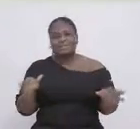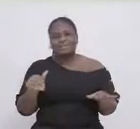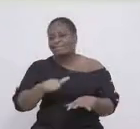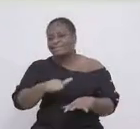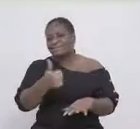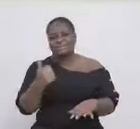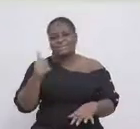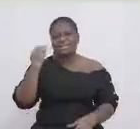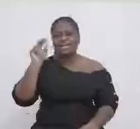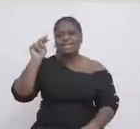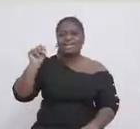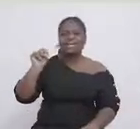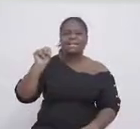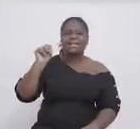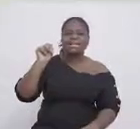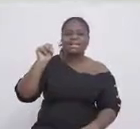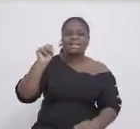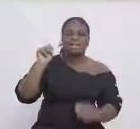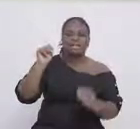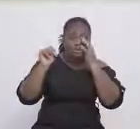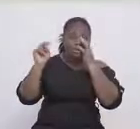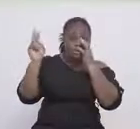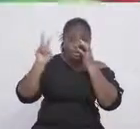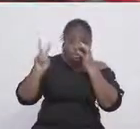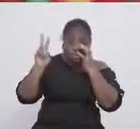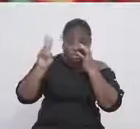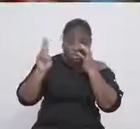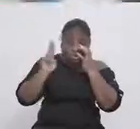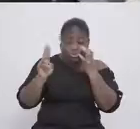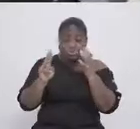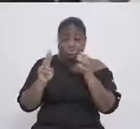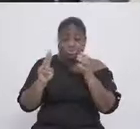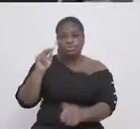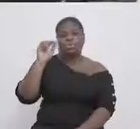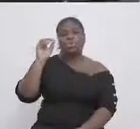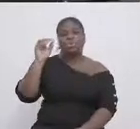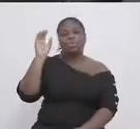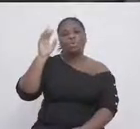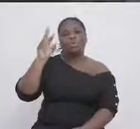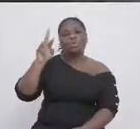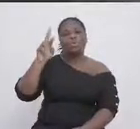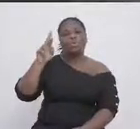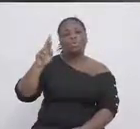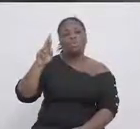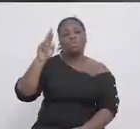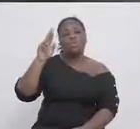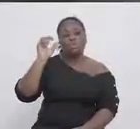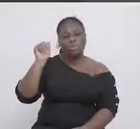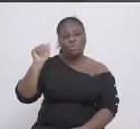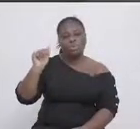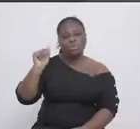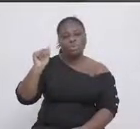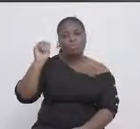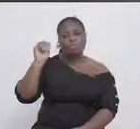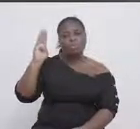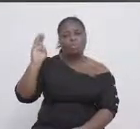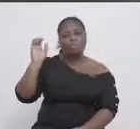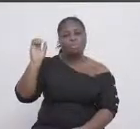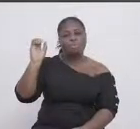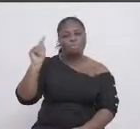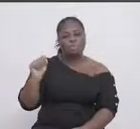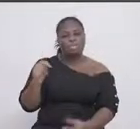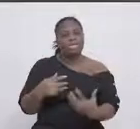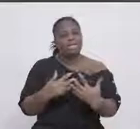And from there, we use the Revolution Robotics Kit, and we use Arduino Kit, which helps us create machines like the